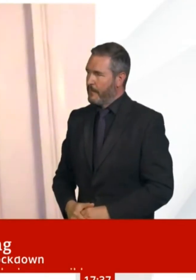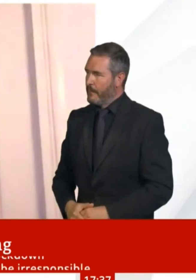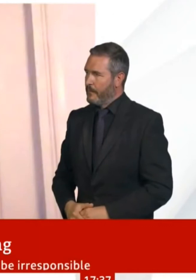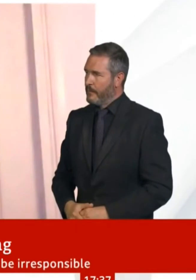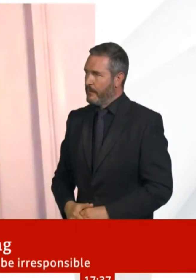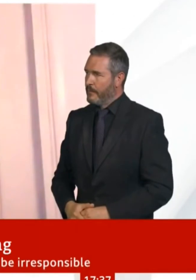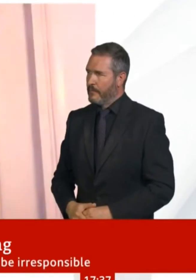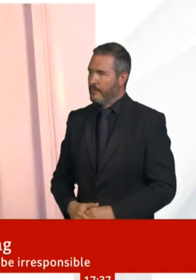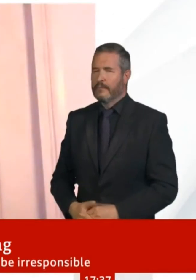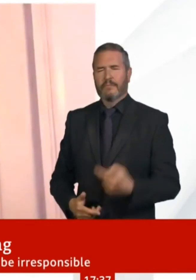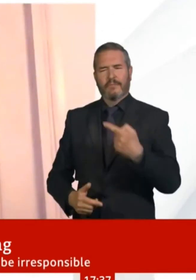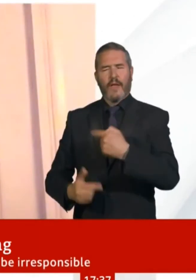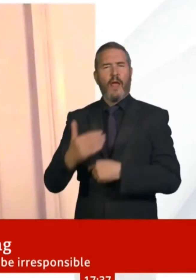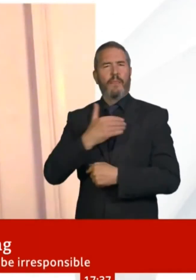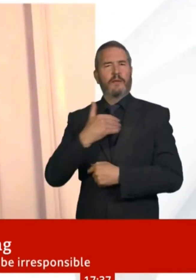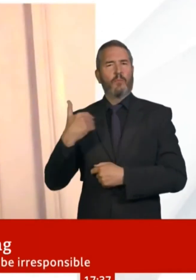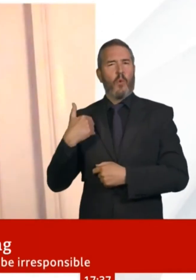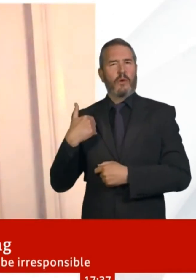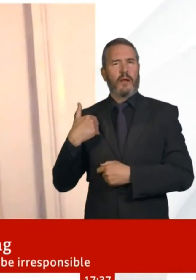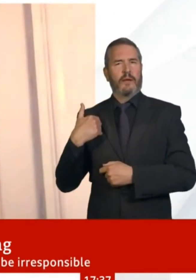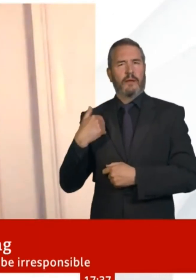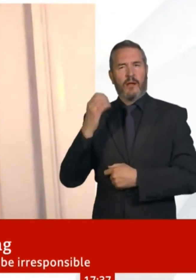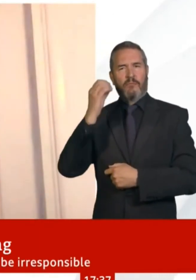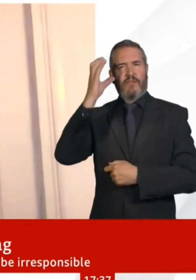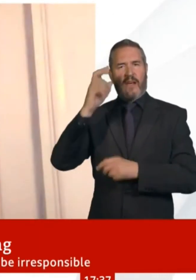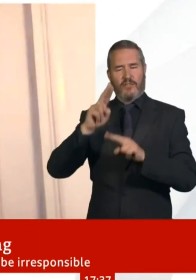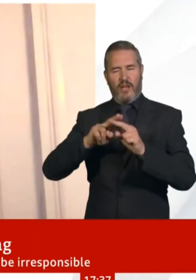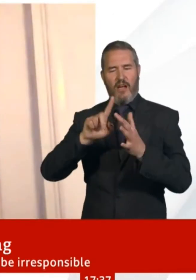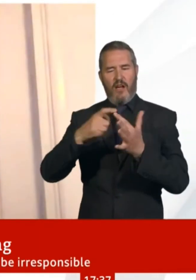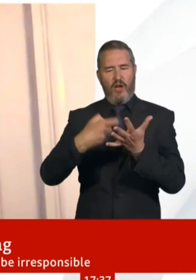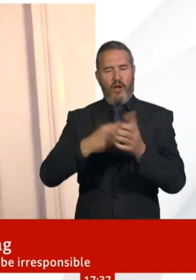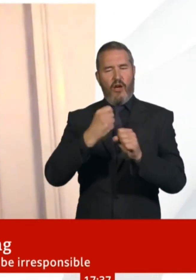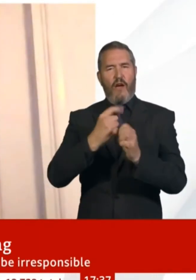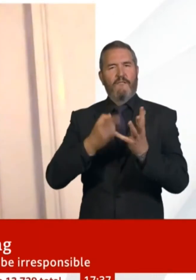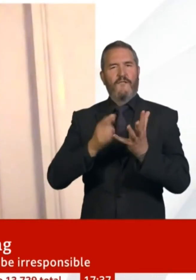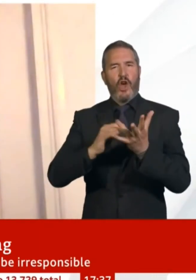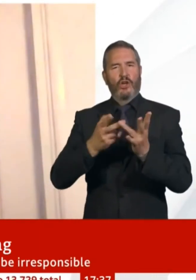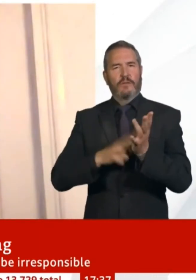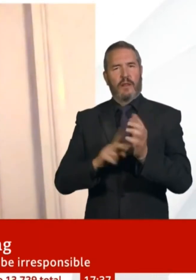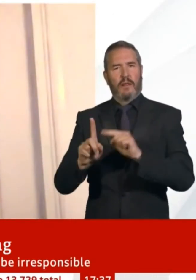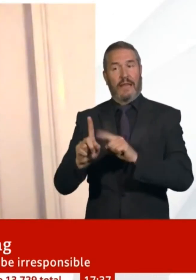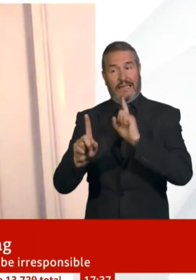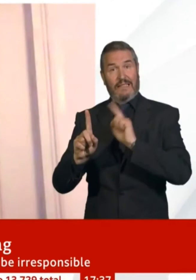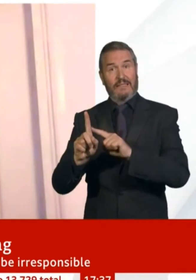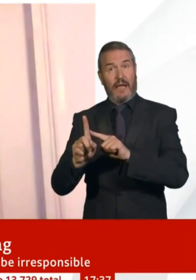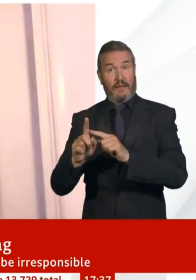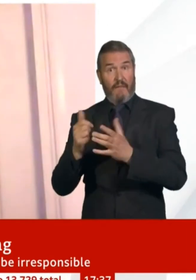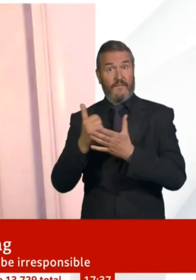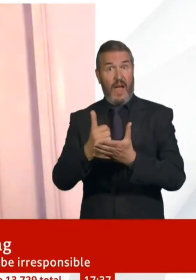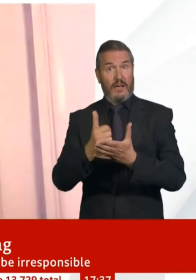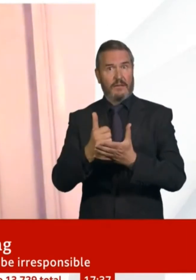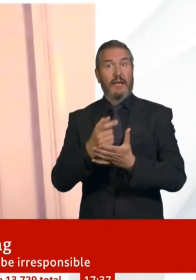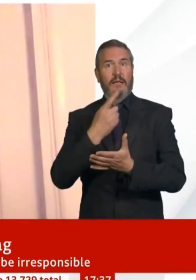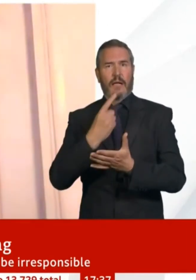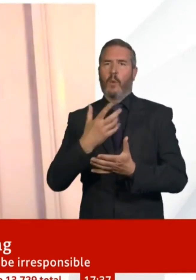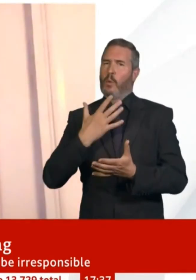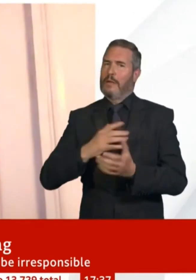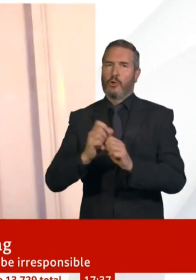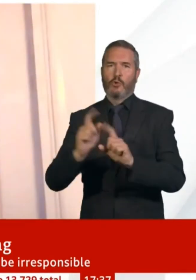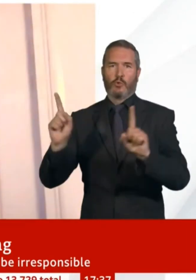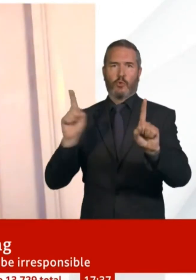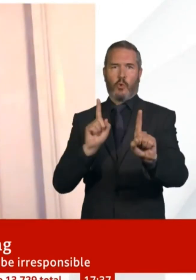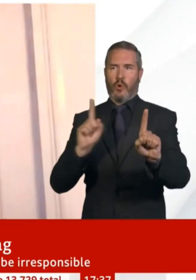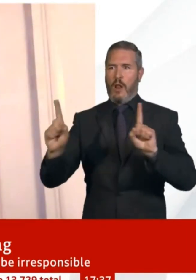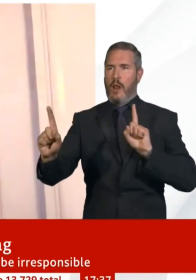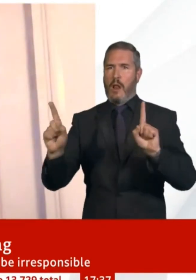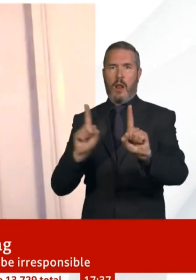Professor Ferguson said this morning that we will need to keep a significant level of social distancing until we have a vaccine, which we